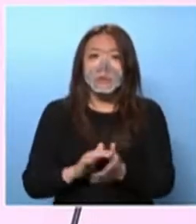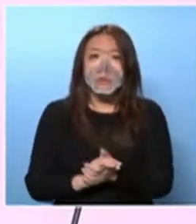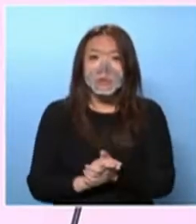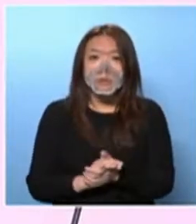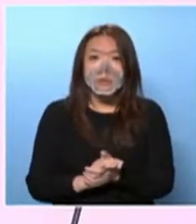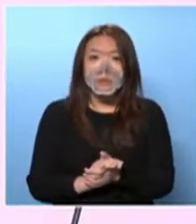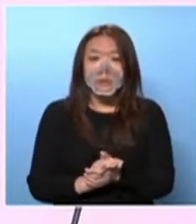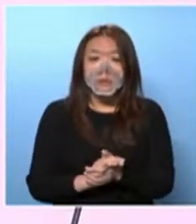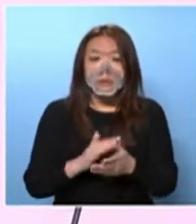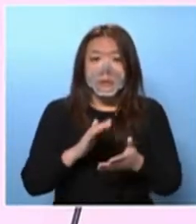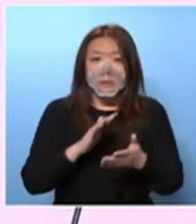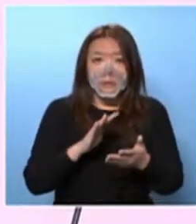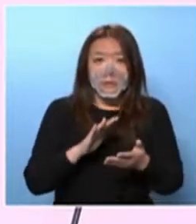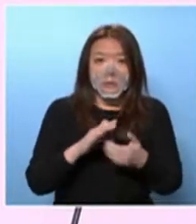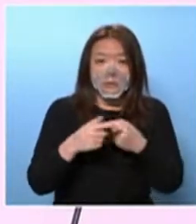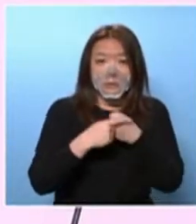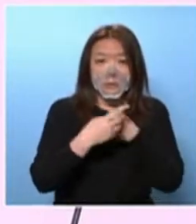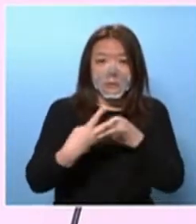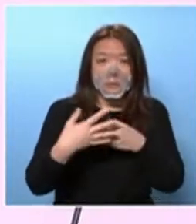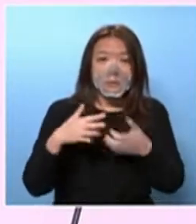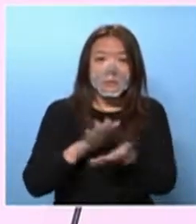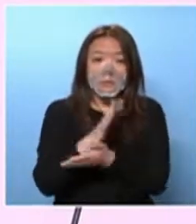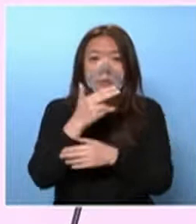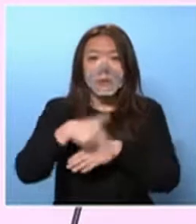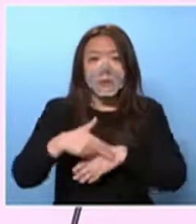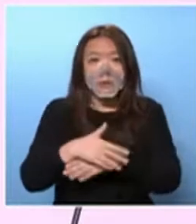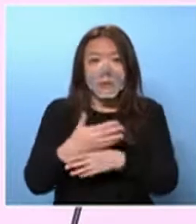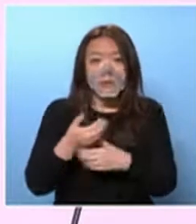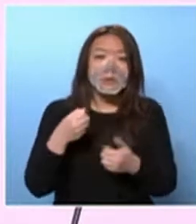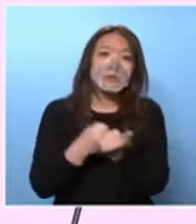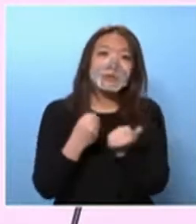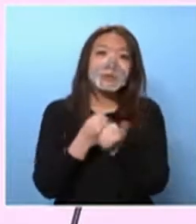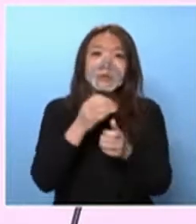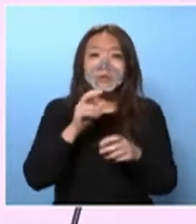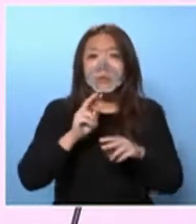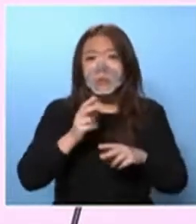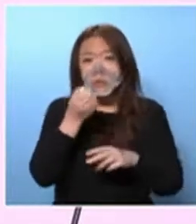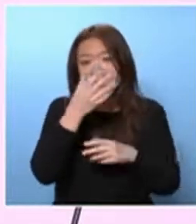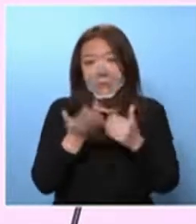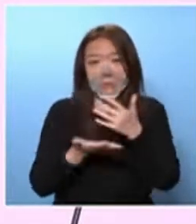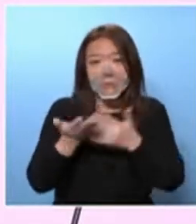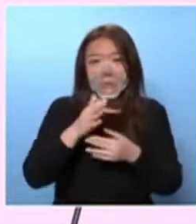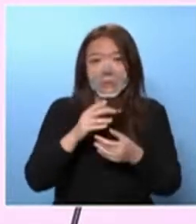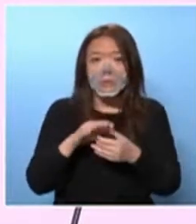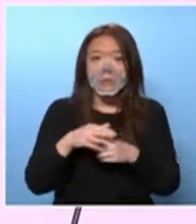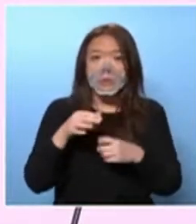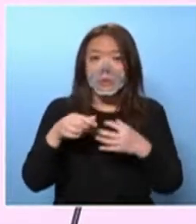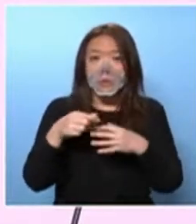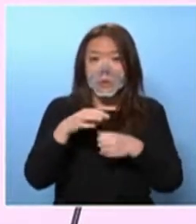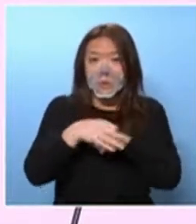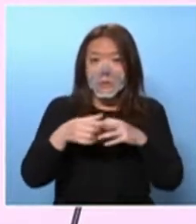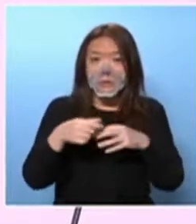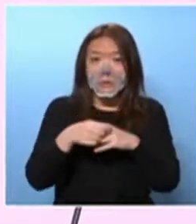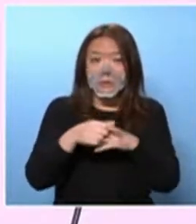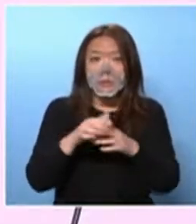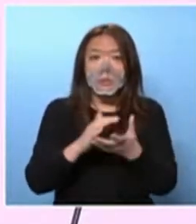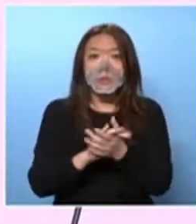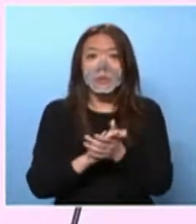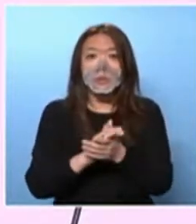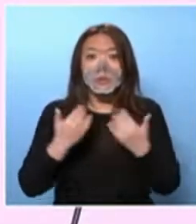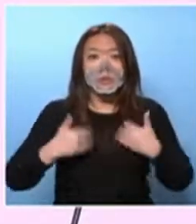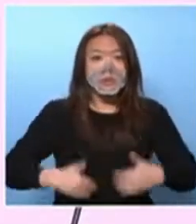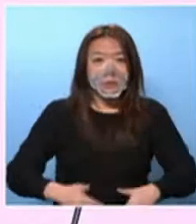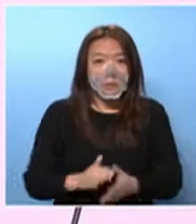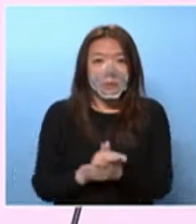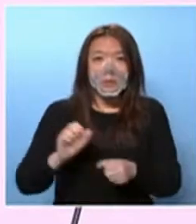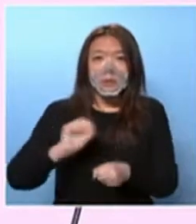institutions has also become more prominent. The 14th Five-Year Plan expressly supports Hong Kong in enhancing our status as an international financial center,